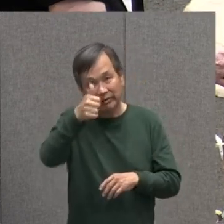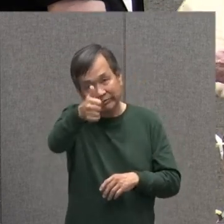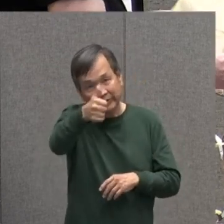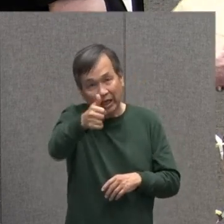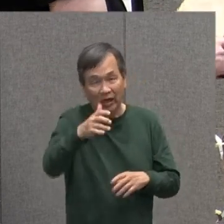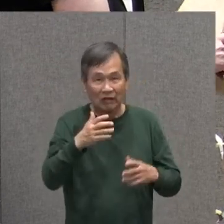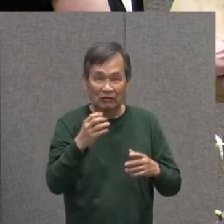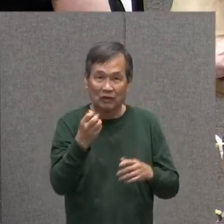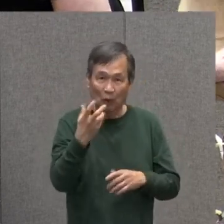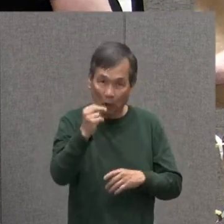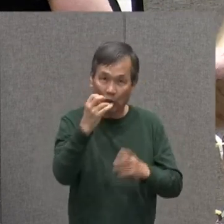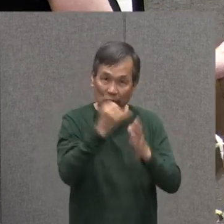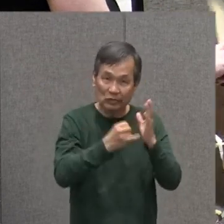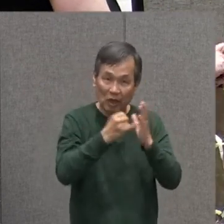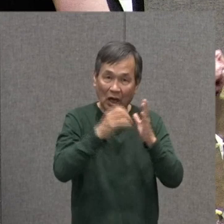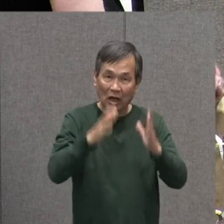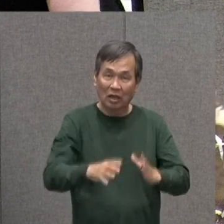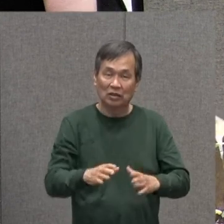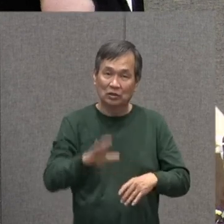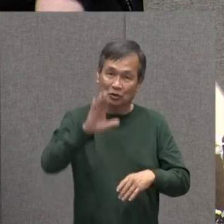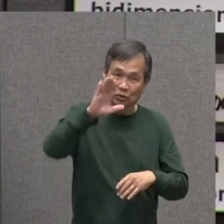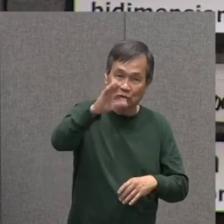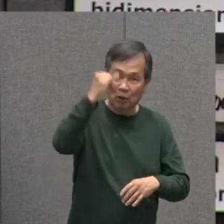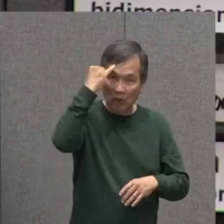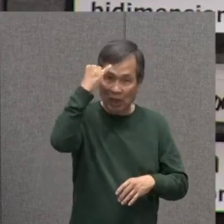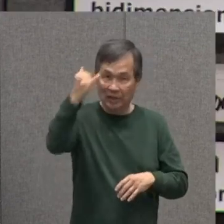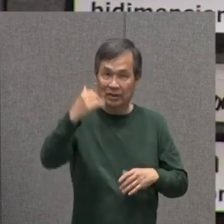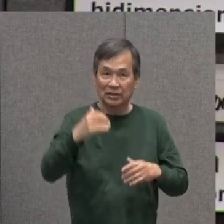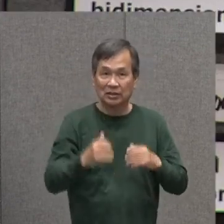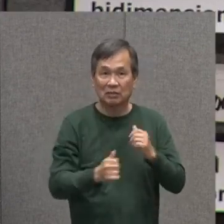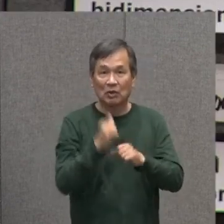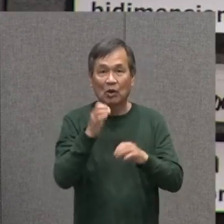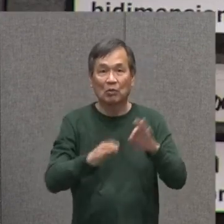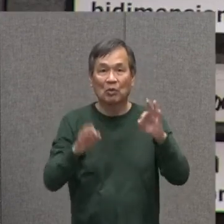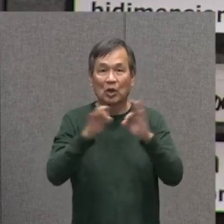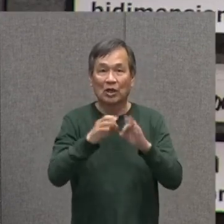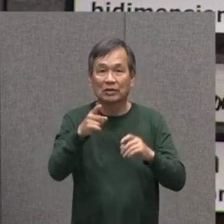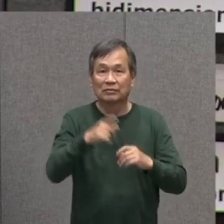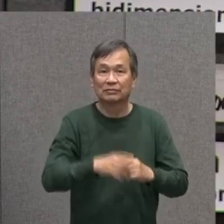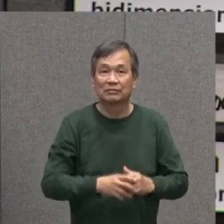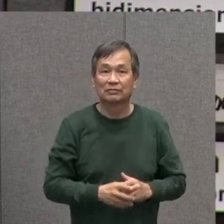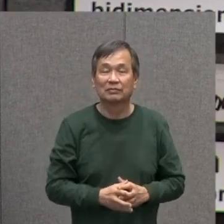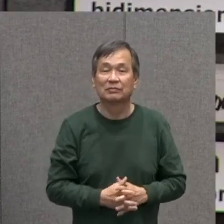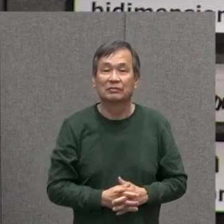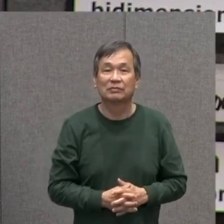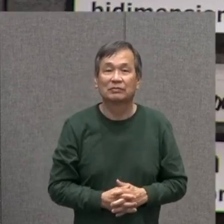We share ideas, but really and truly, what's in our hearts is in our hearts. I mean, a little fan.